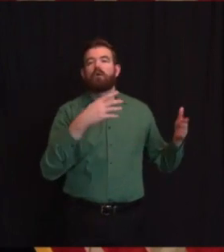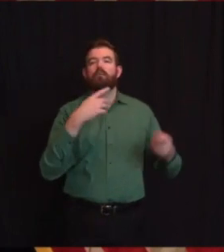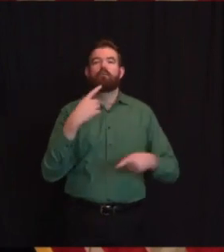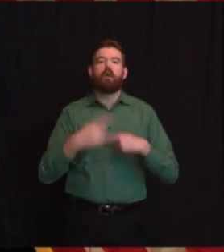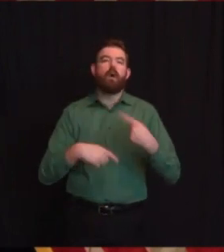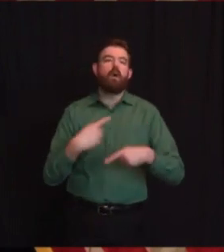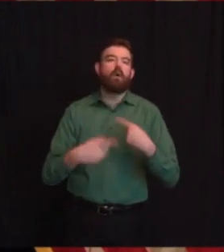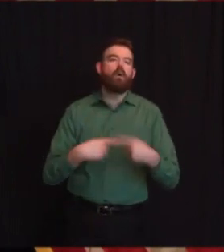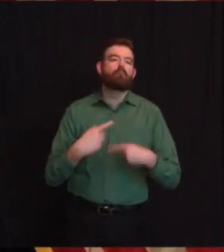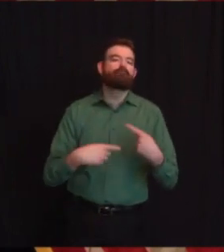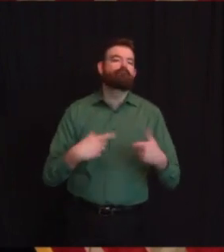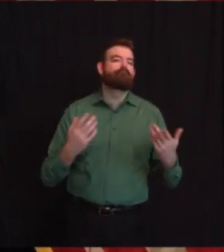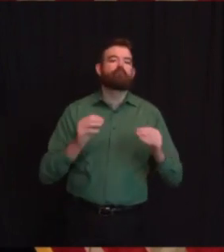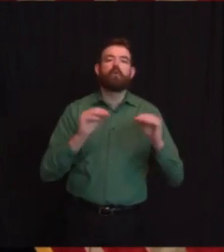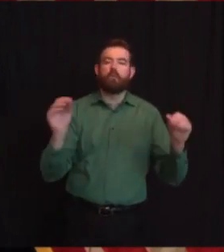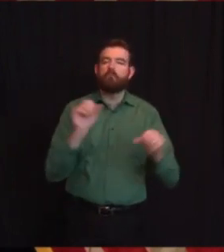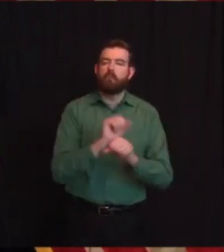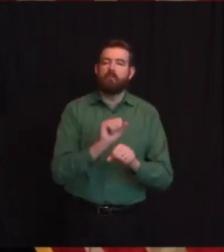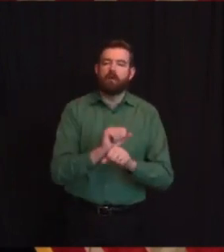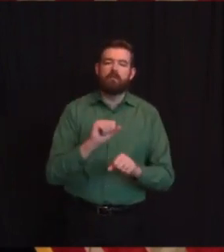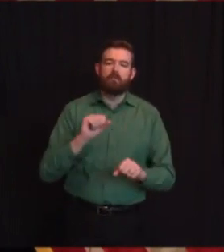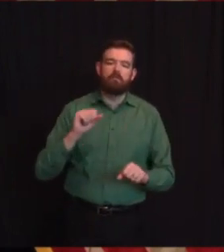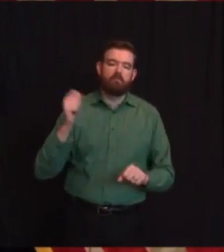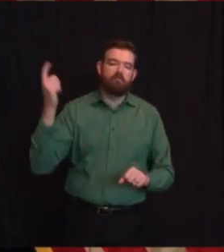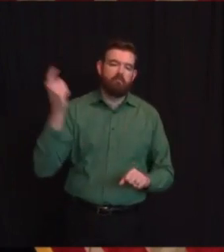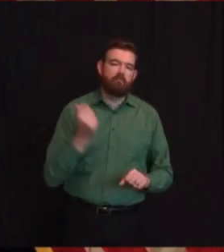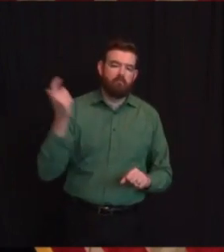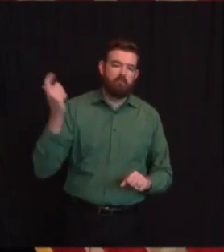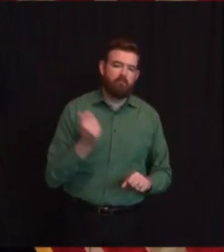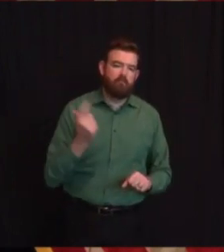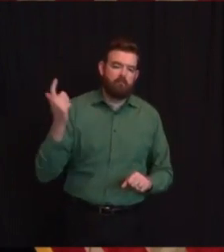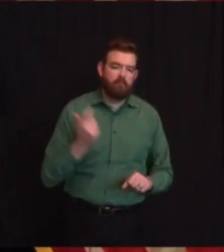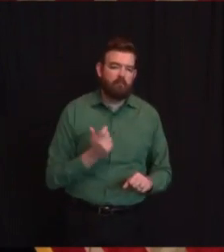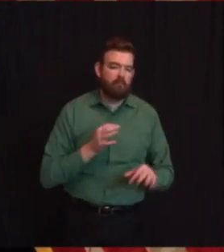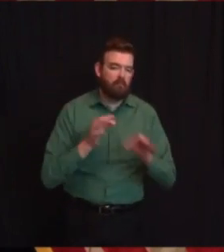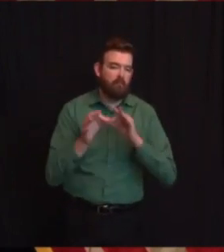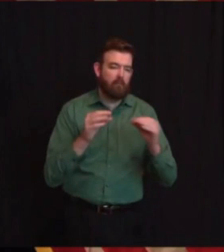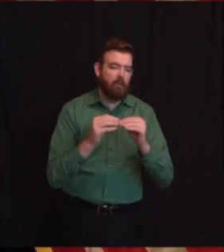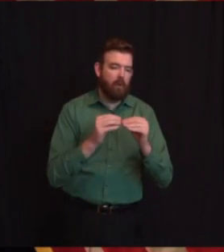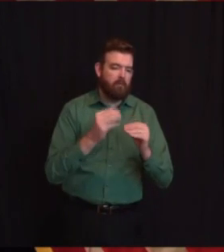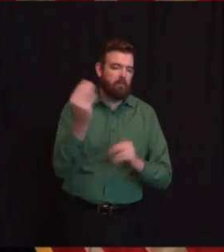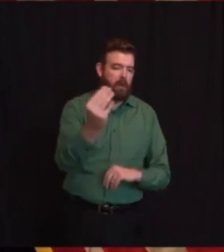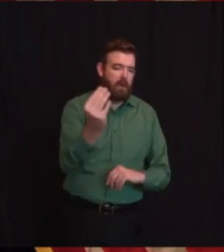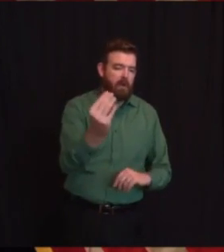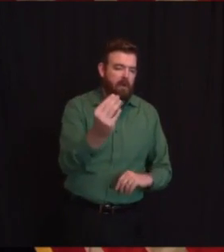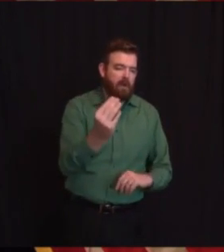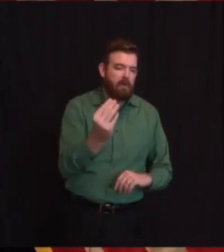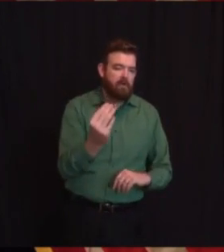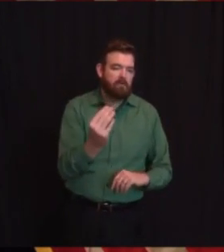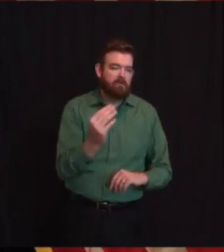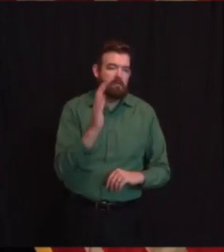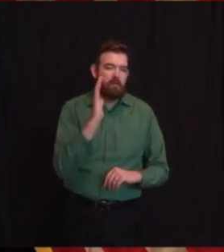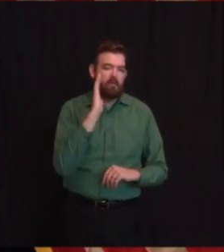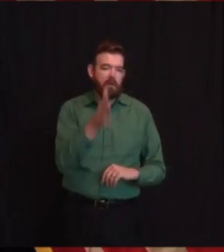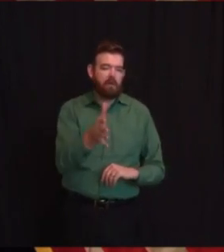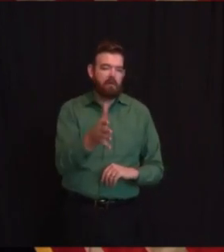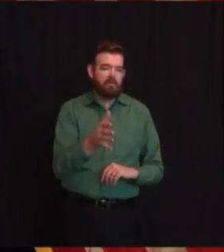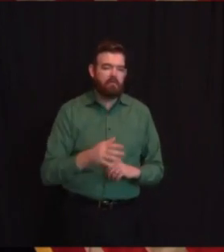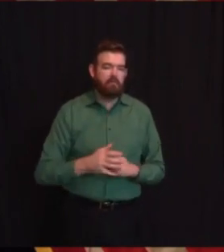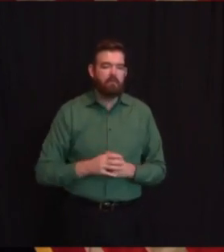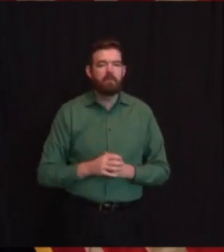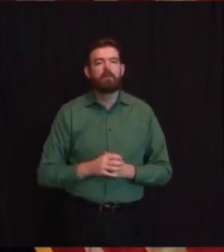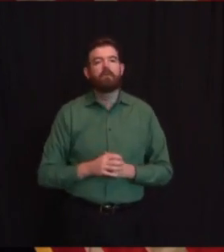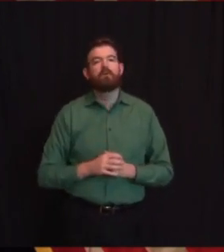federal guidelines limit us to certain things only come out on Thursdays, but we can at least update you on more